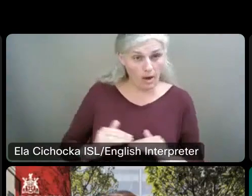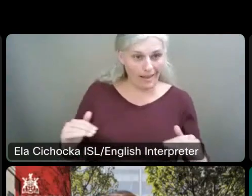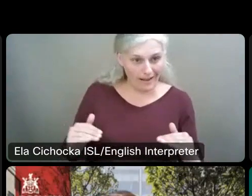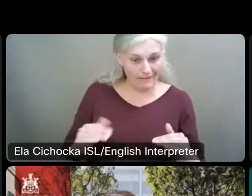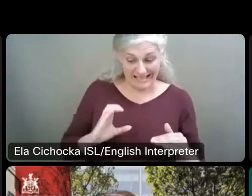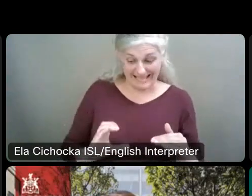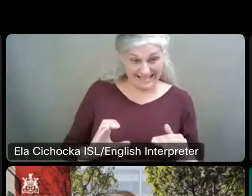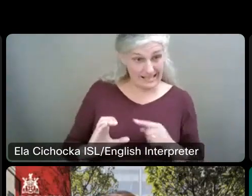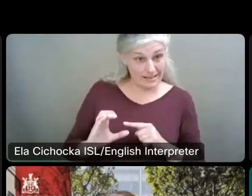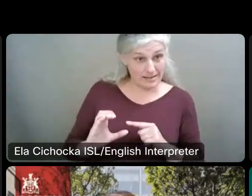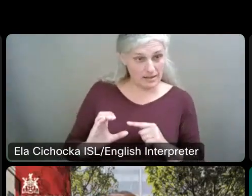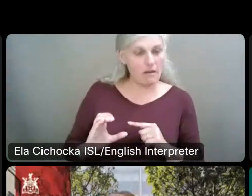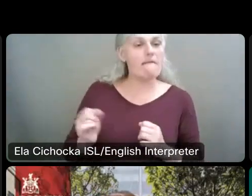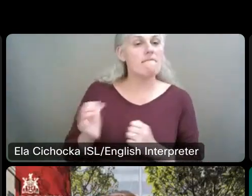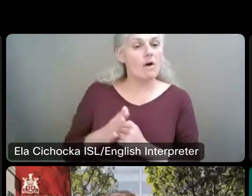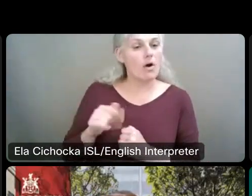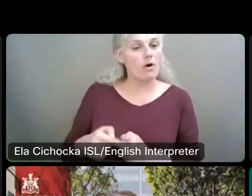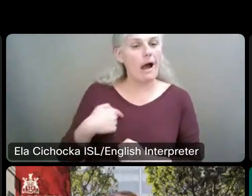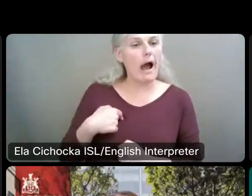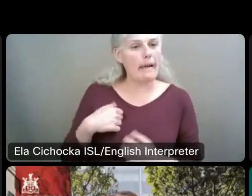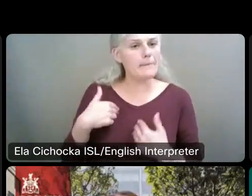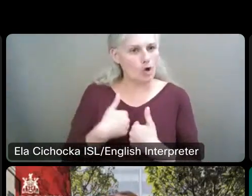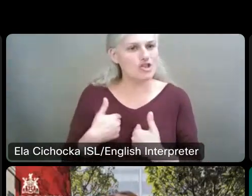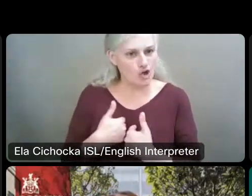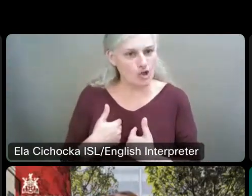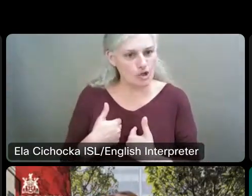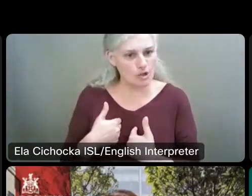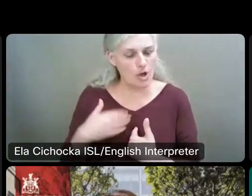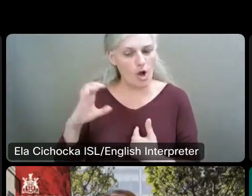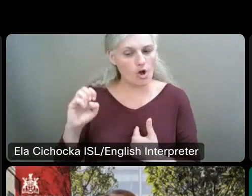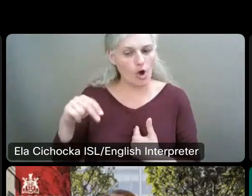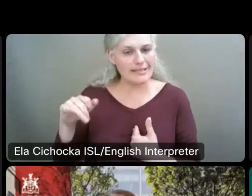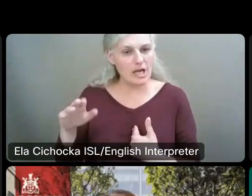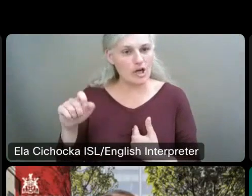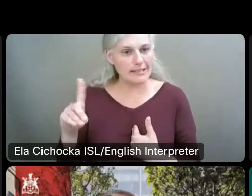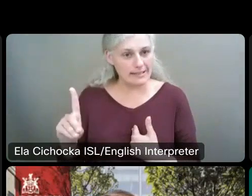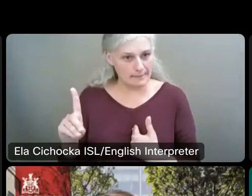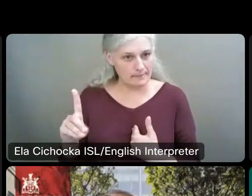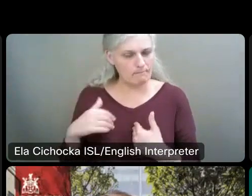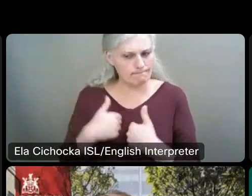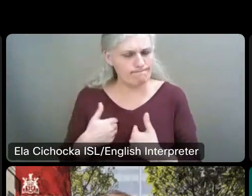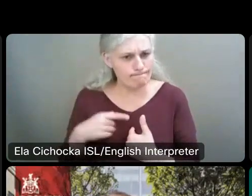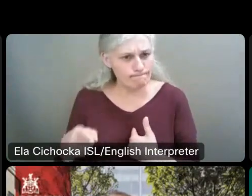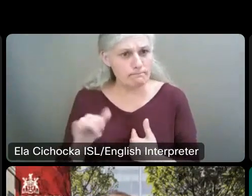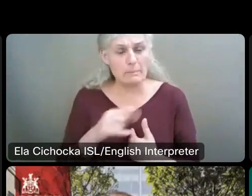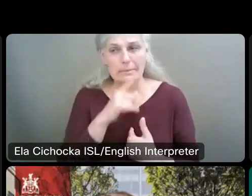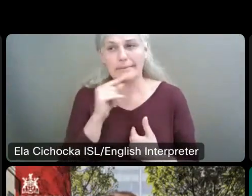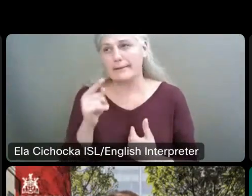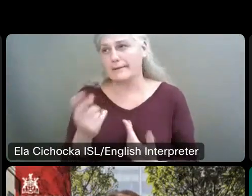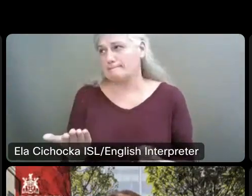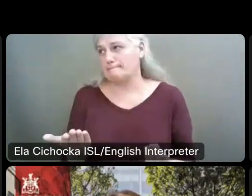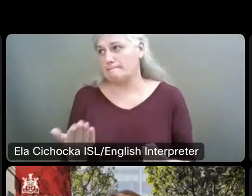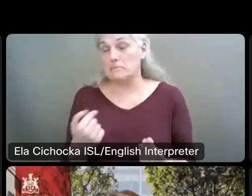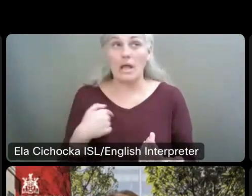C stands for I'm concerned. So I'm concerned. So you might say something like, you know,